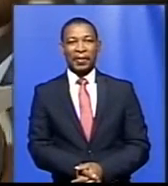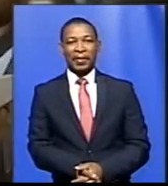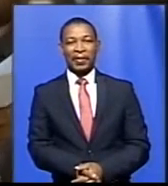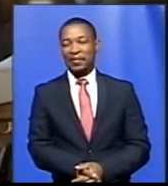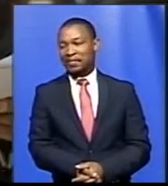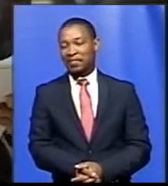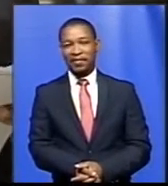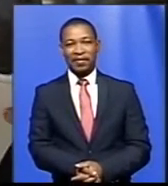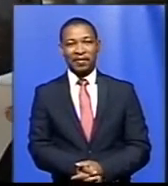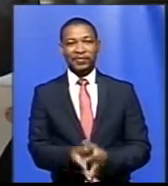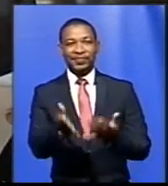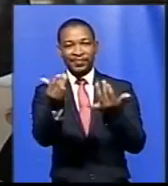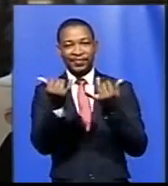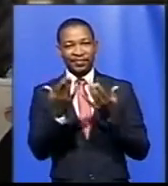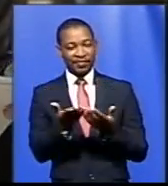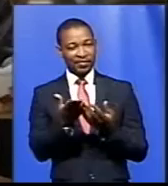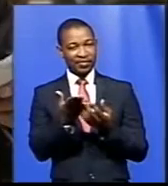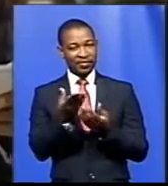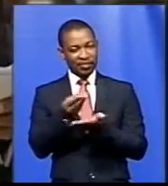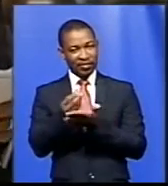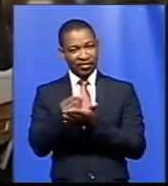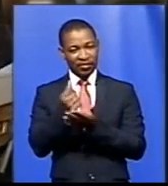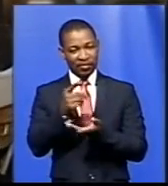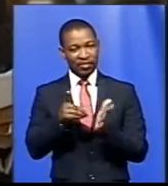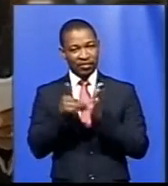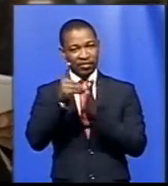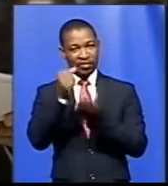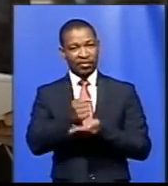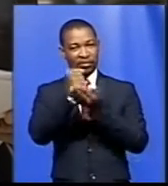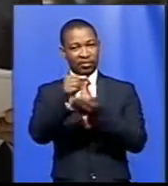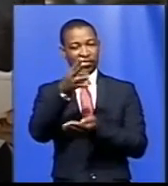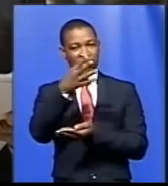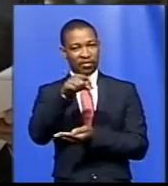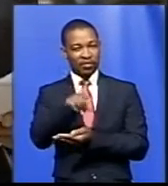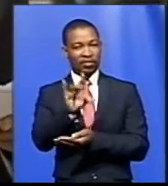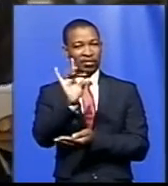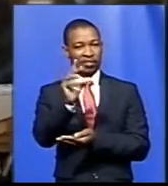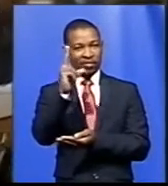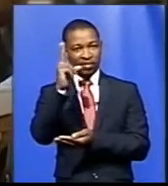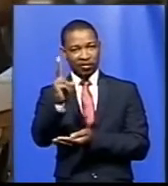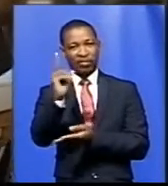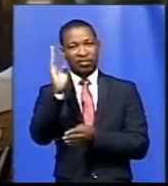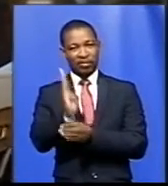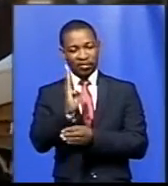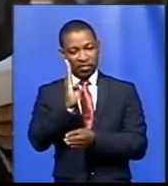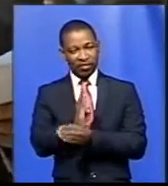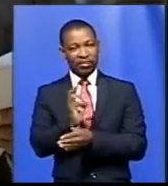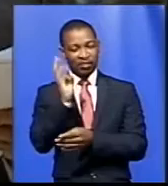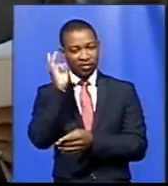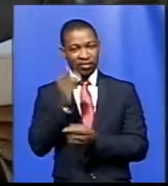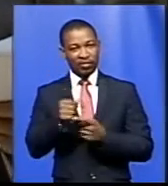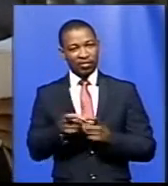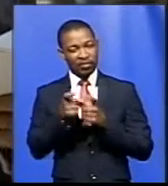Madam Speaker, a total development budget of 14.82 billion is proposed for the financial year